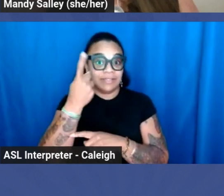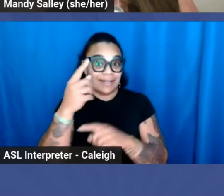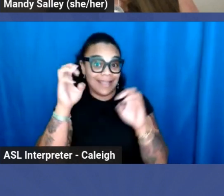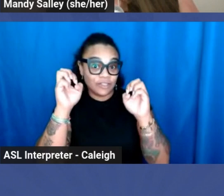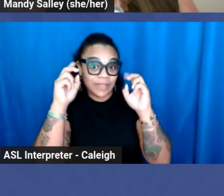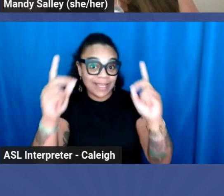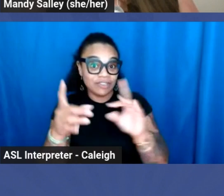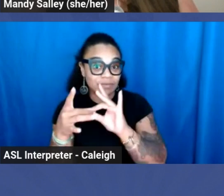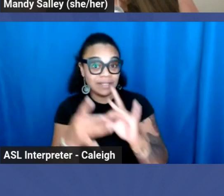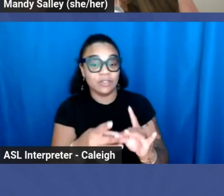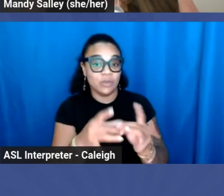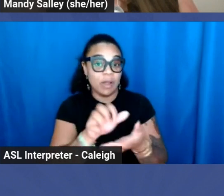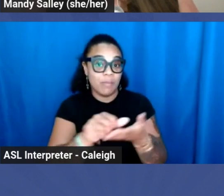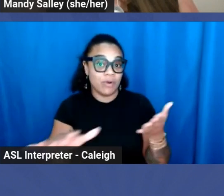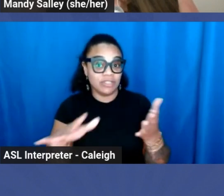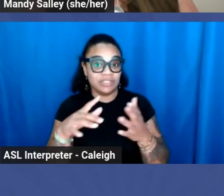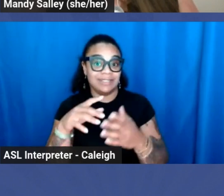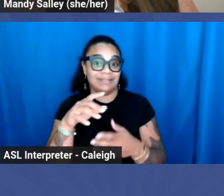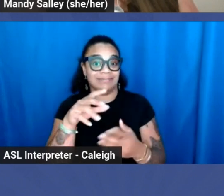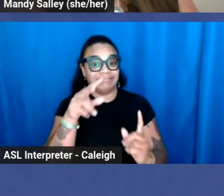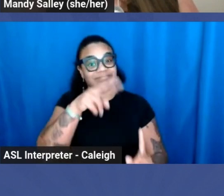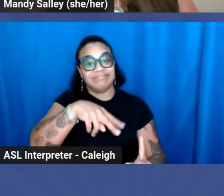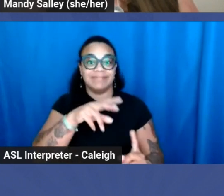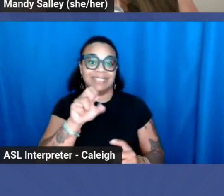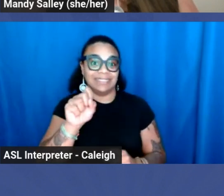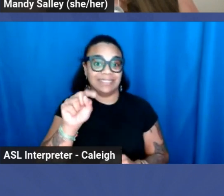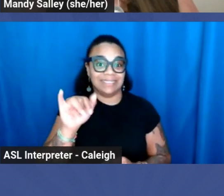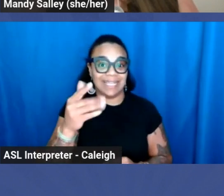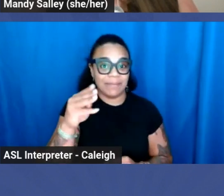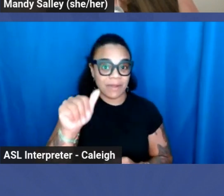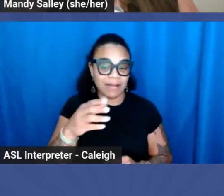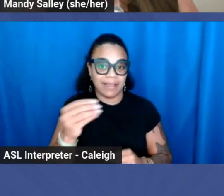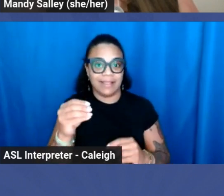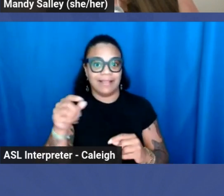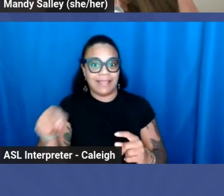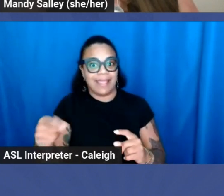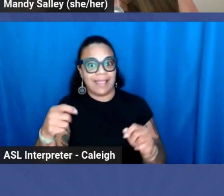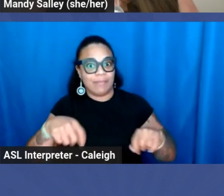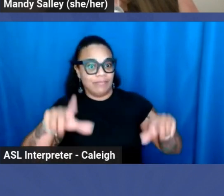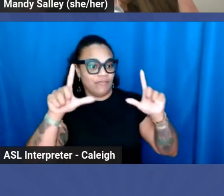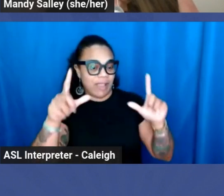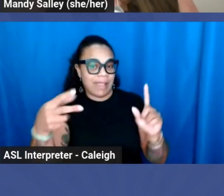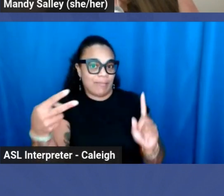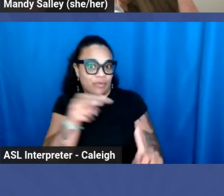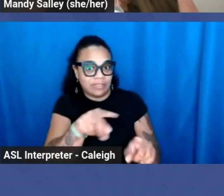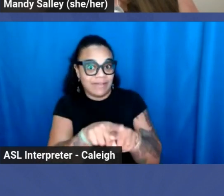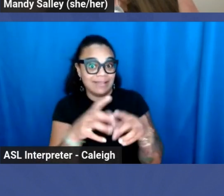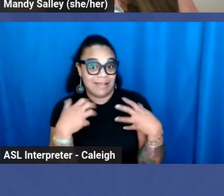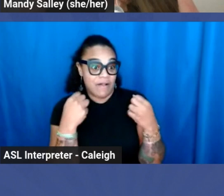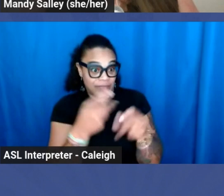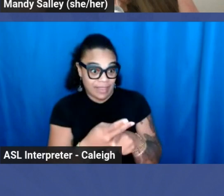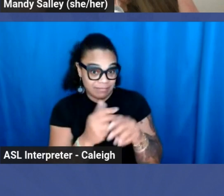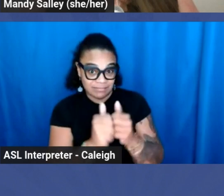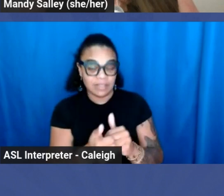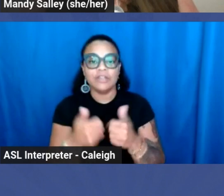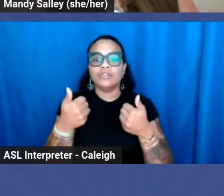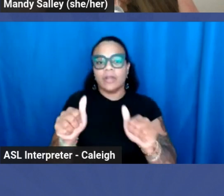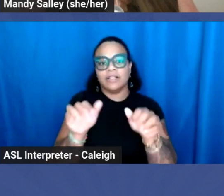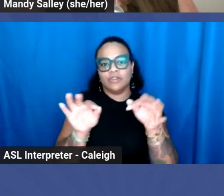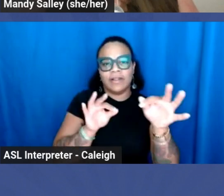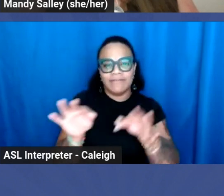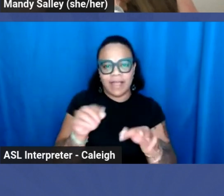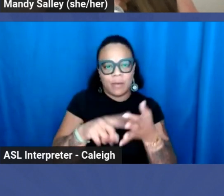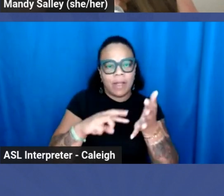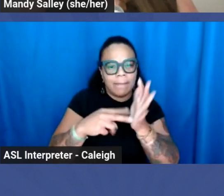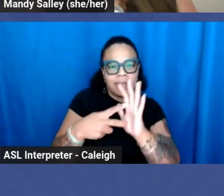around abortion stigma and seeing and framing this as healthcare is by trying to define what harmful content